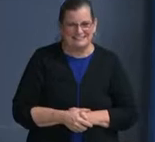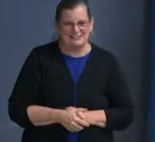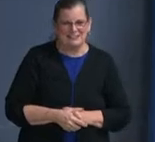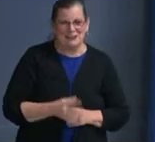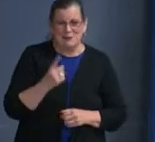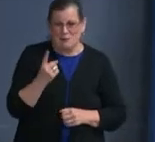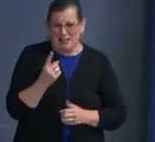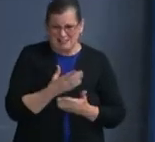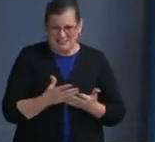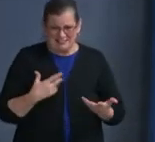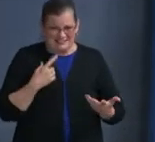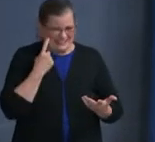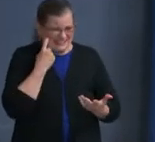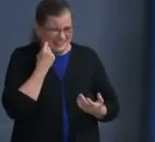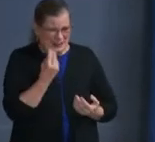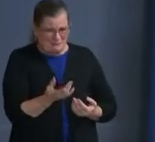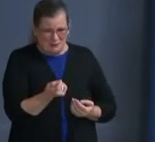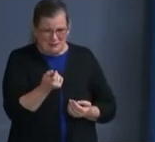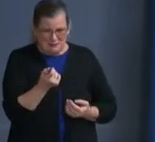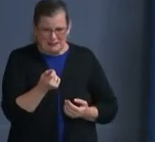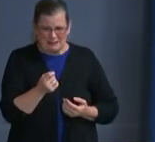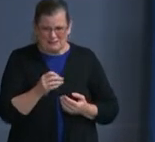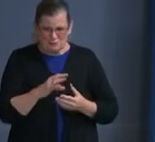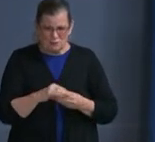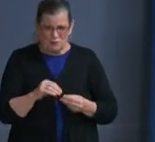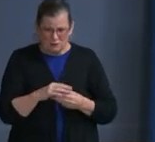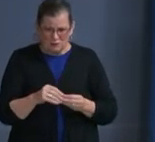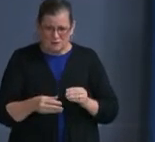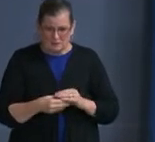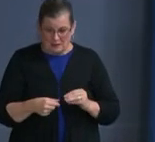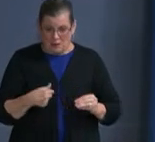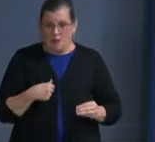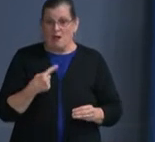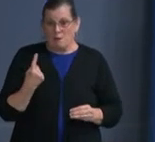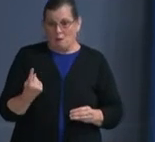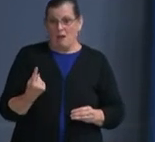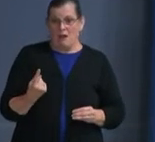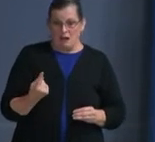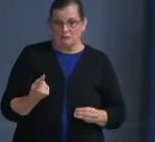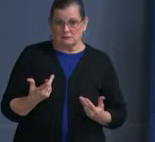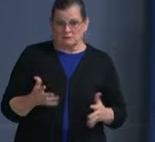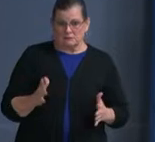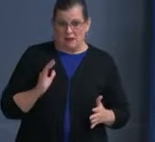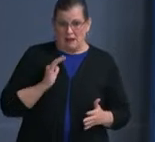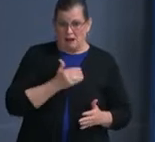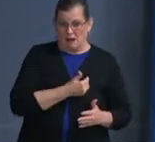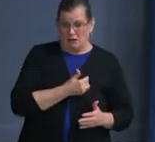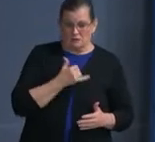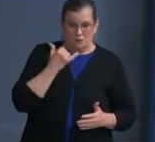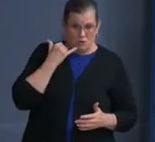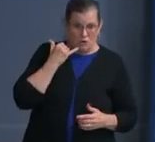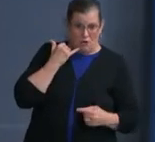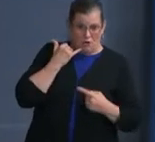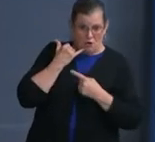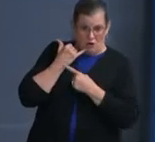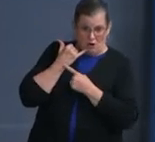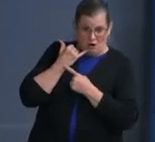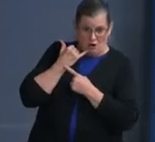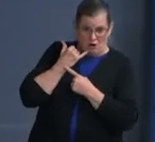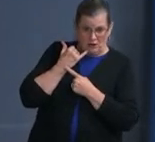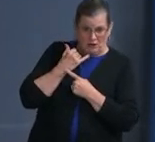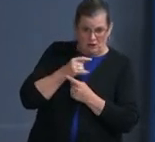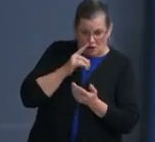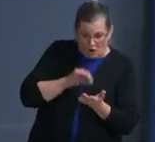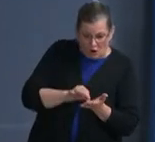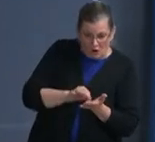I'll give this little quick story. We have our calls audited that we do with all of our positive cases, and I'll ask